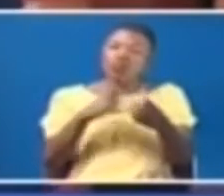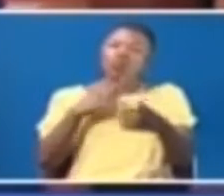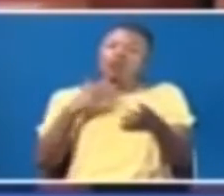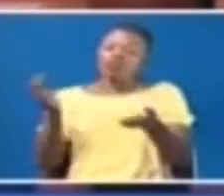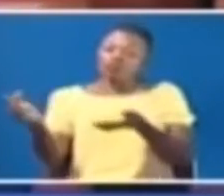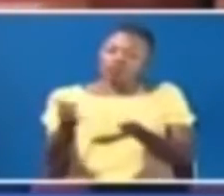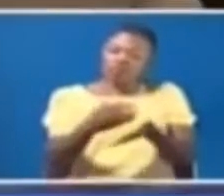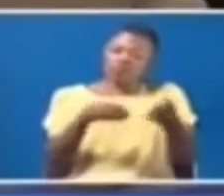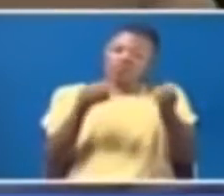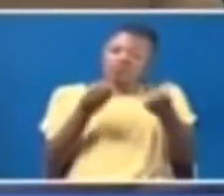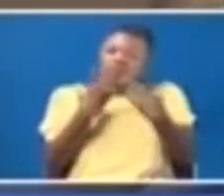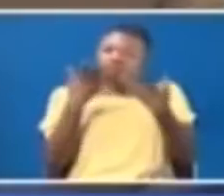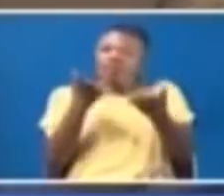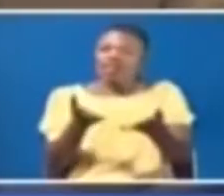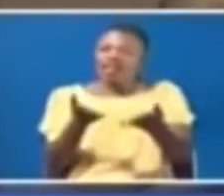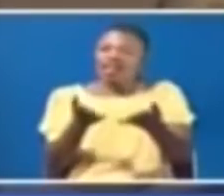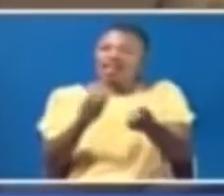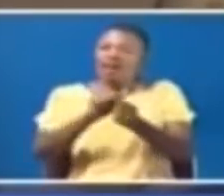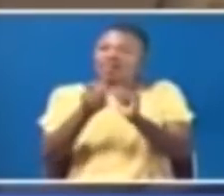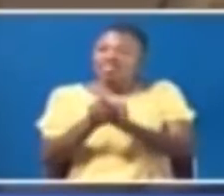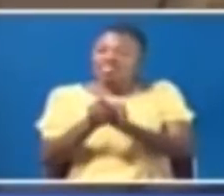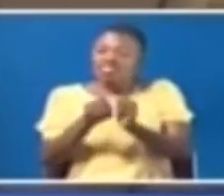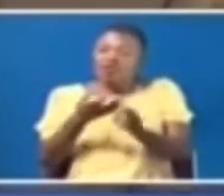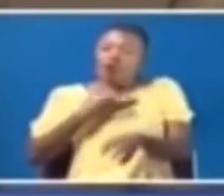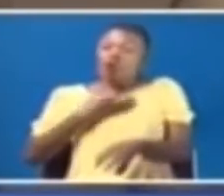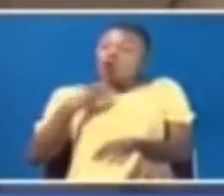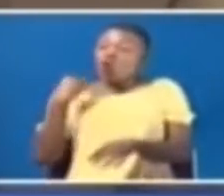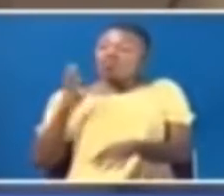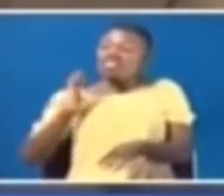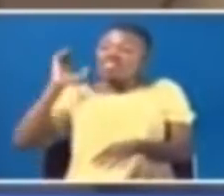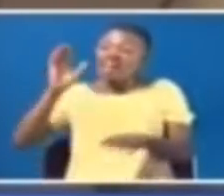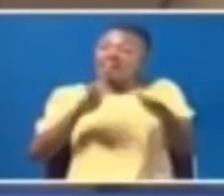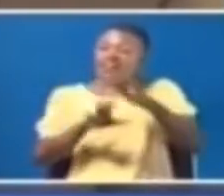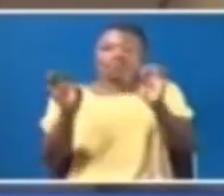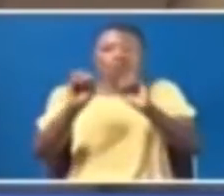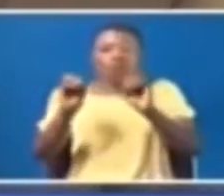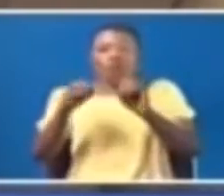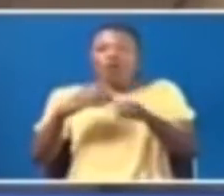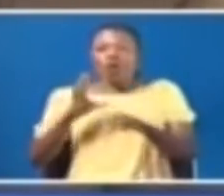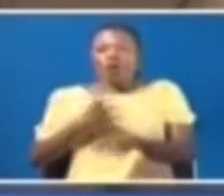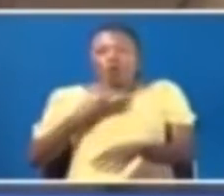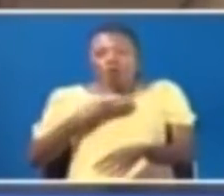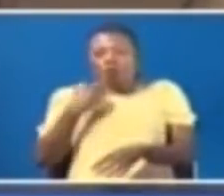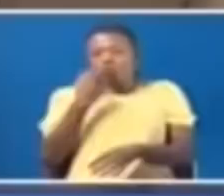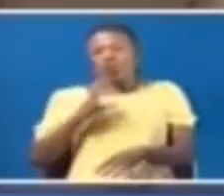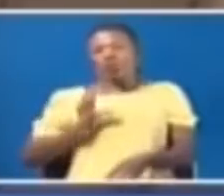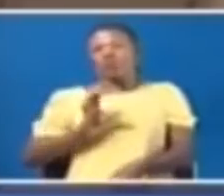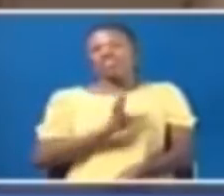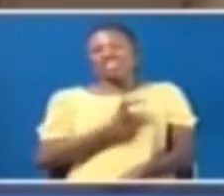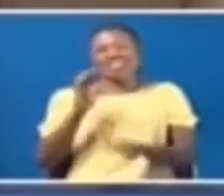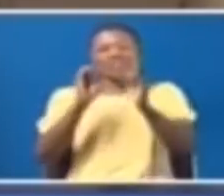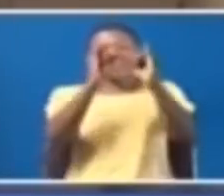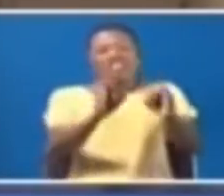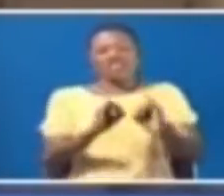this miscellaneous. Amendments are not owned by chairs and vice chairs. Amendments are owned by the committee. If they were individual amendments,